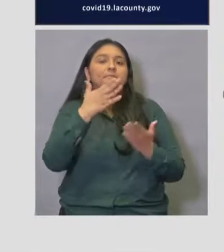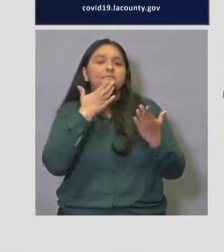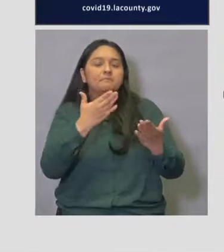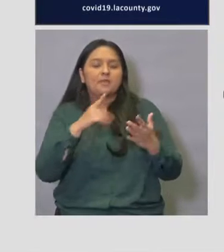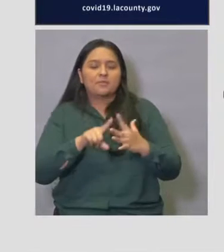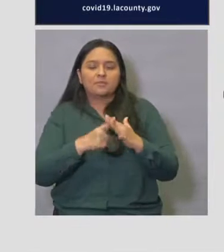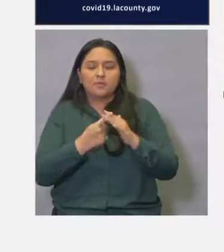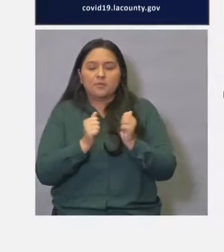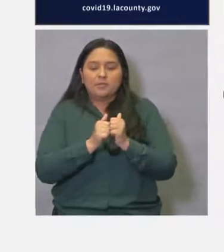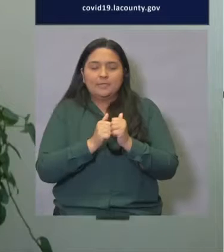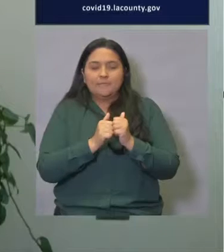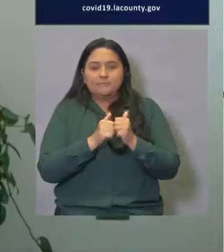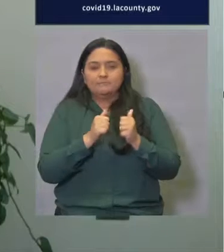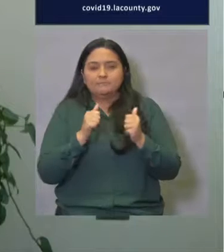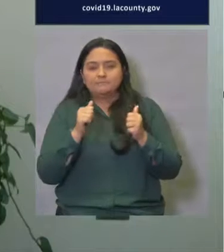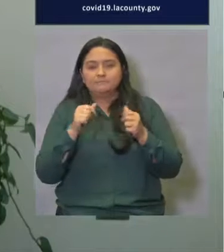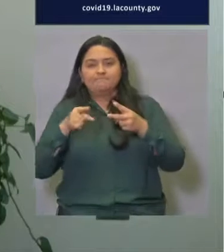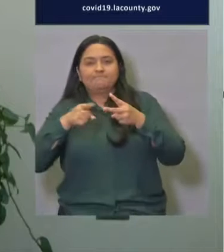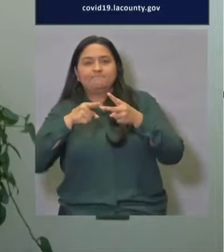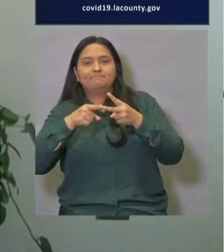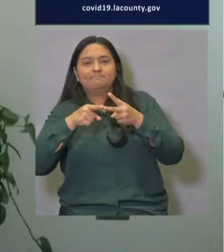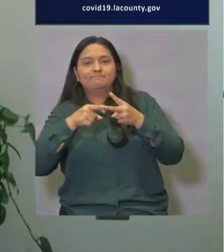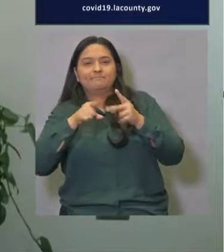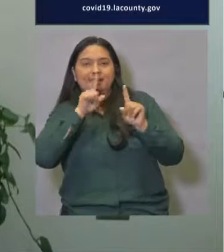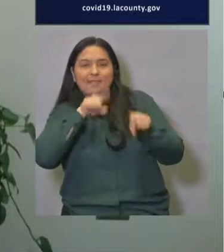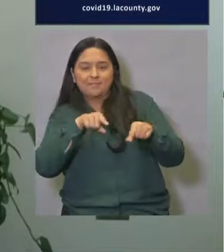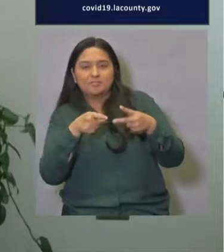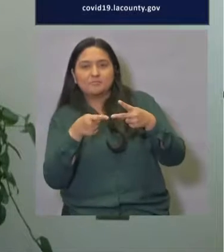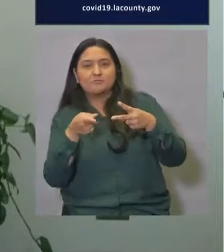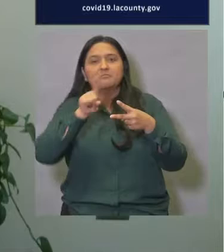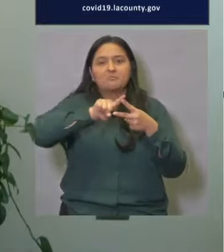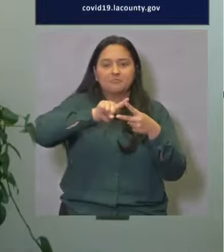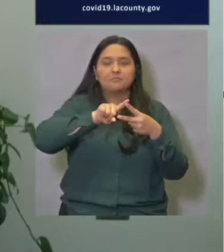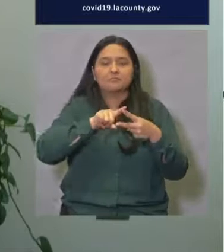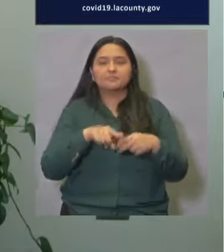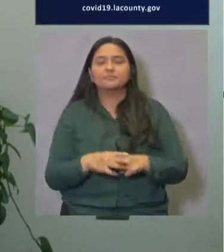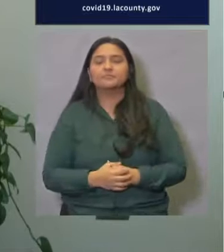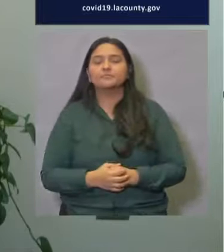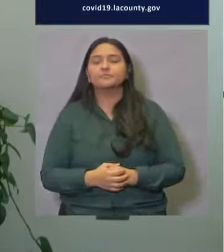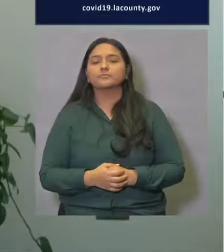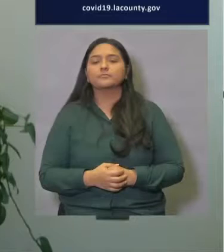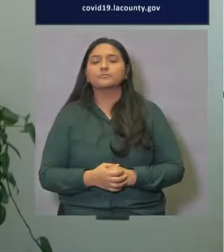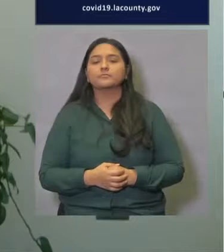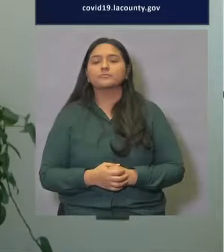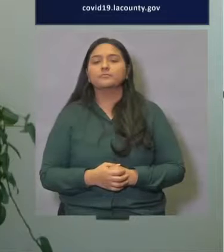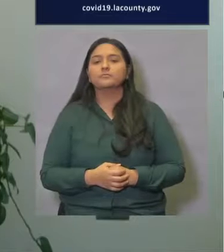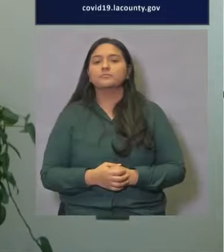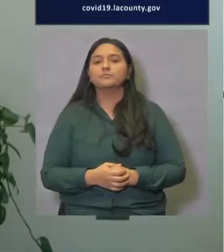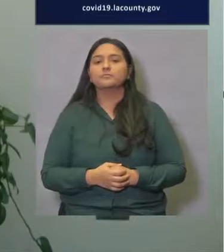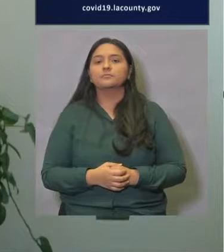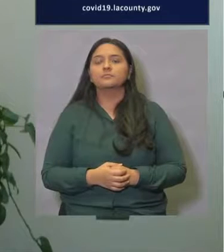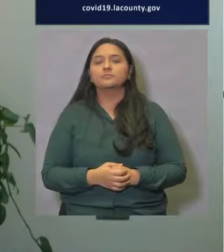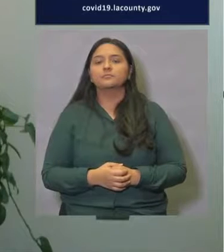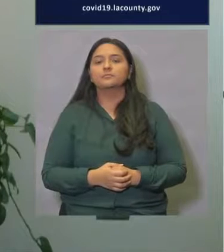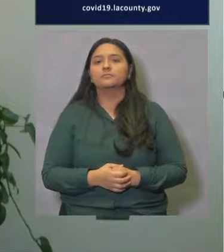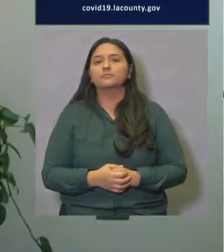start with the second question, and then I'll just quickly comment on the MOU. You know, I don't